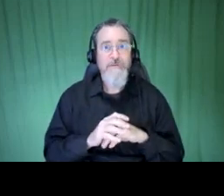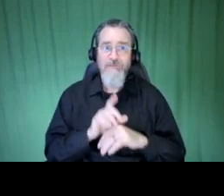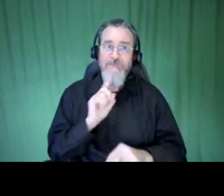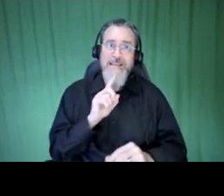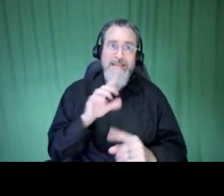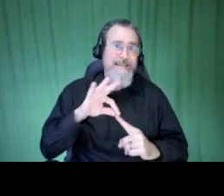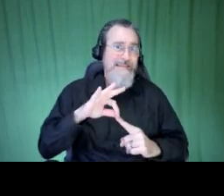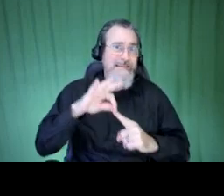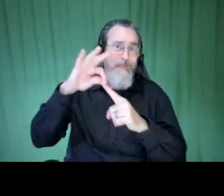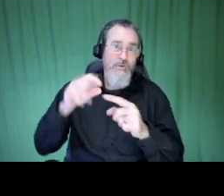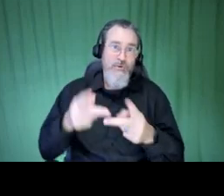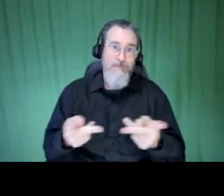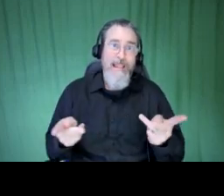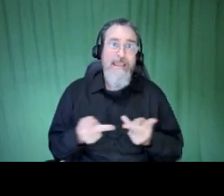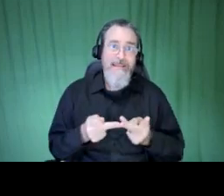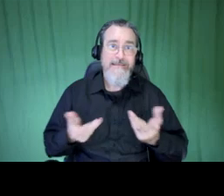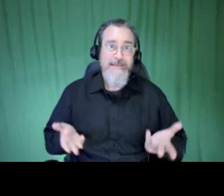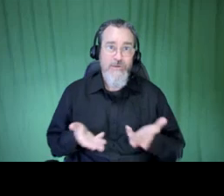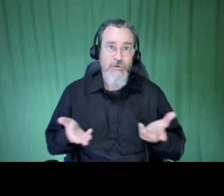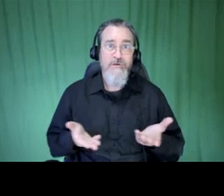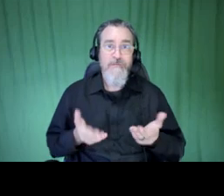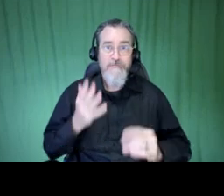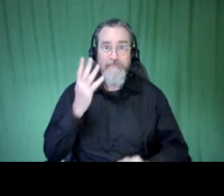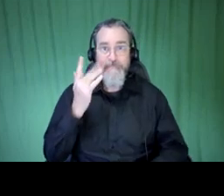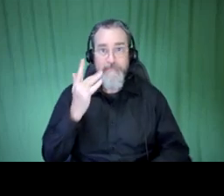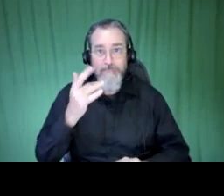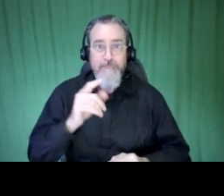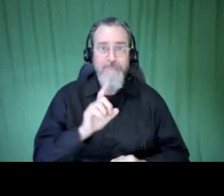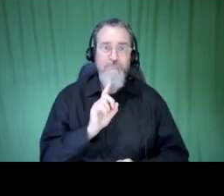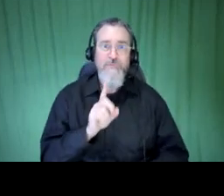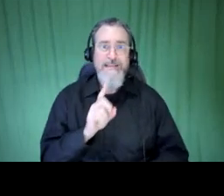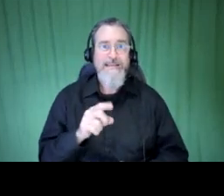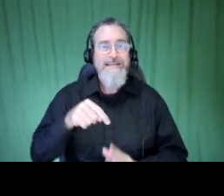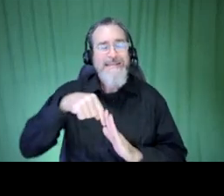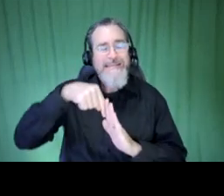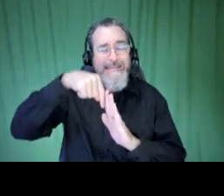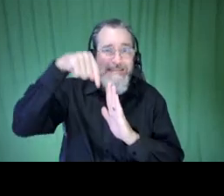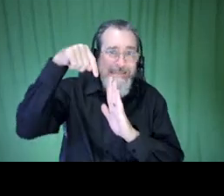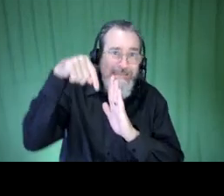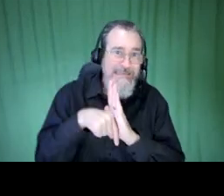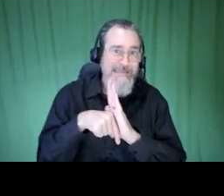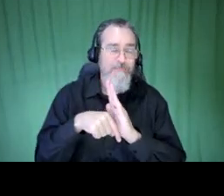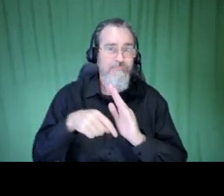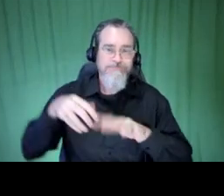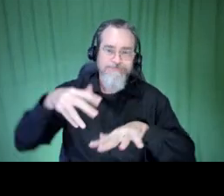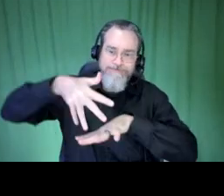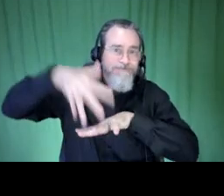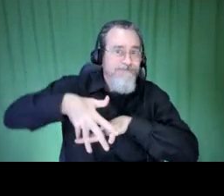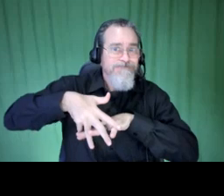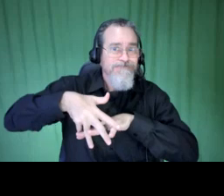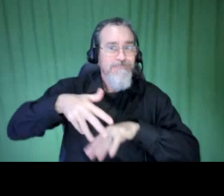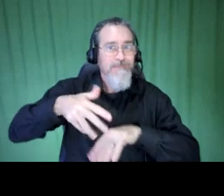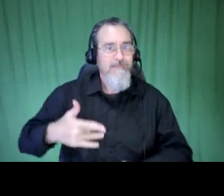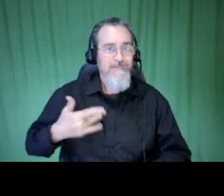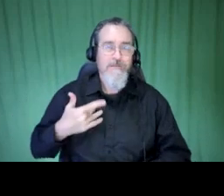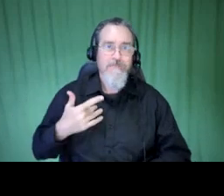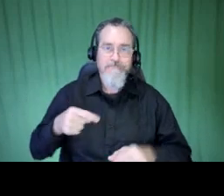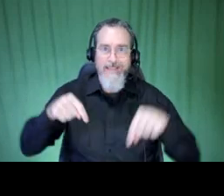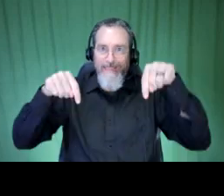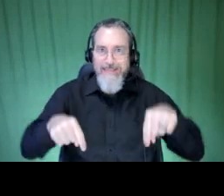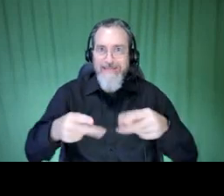place to me in terms of that really deep rooted sense of place and knowledge. And